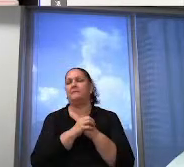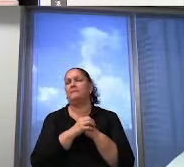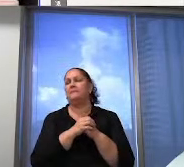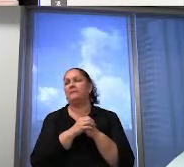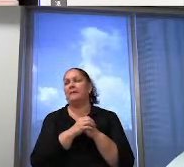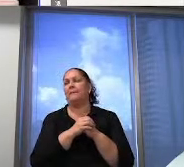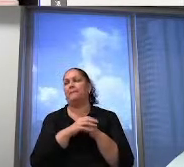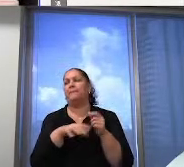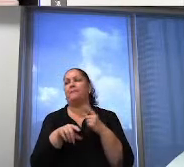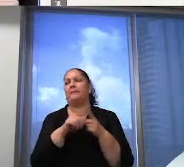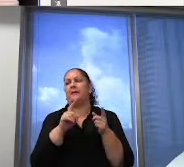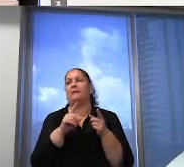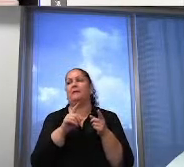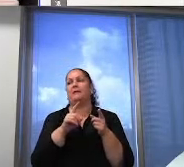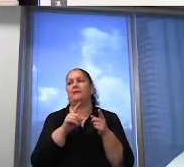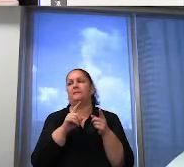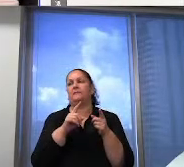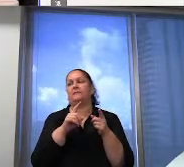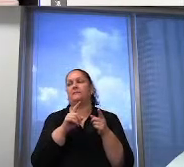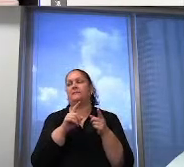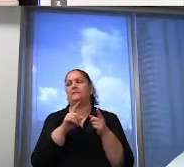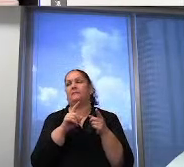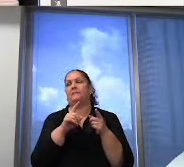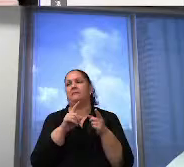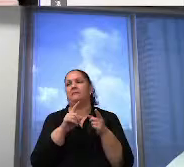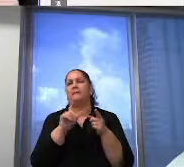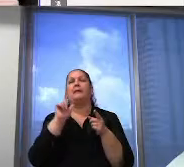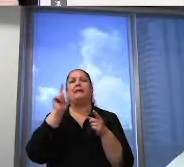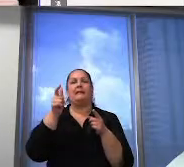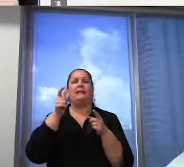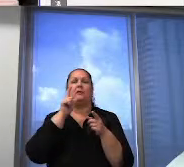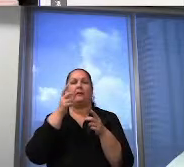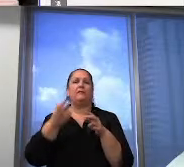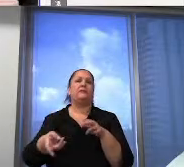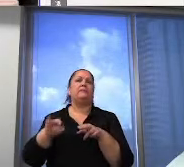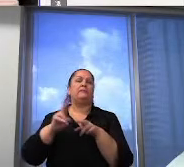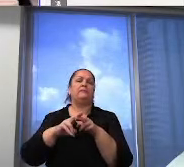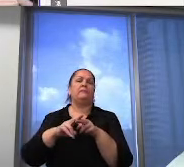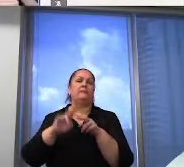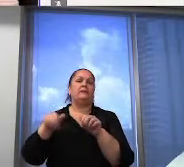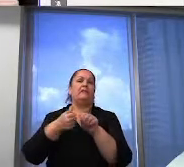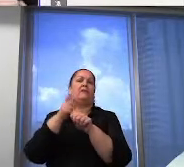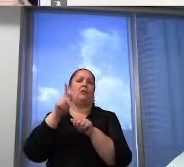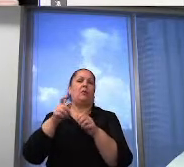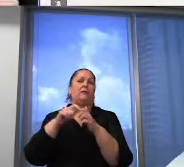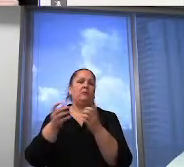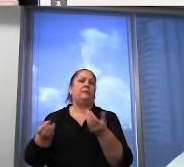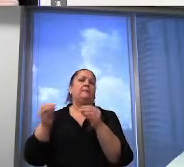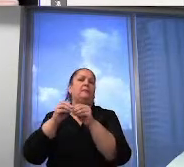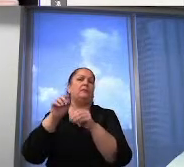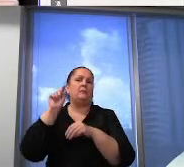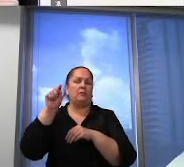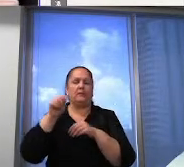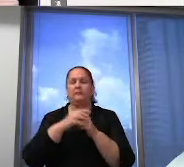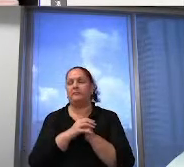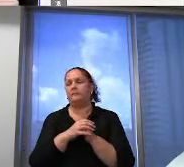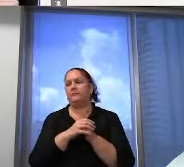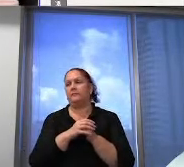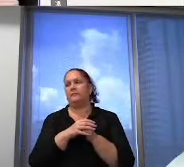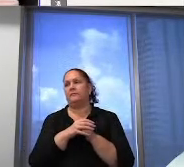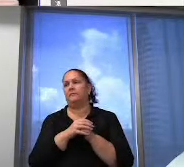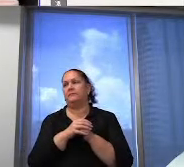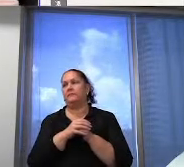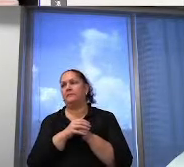now. But we will be increasing on the back end the follow-up maintenance for the work that's